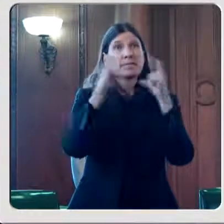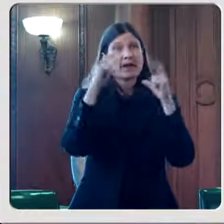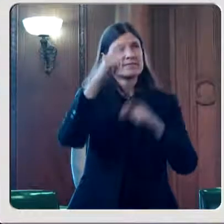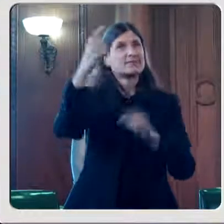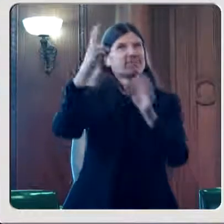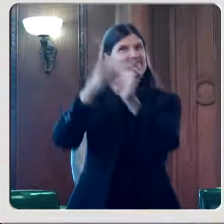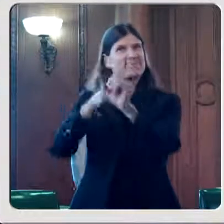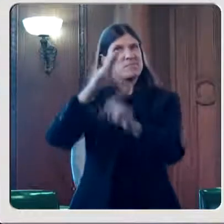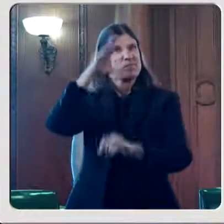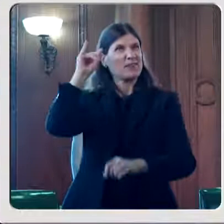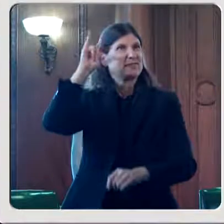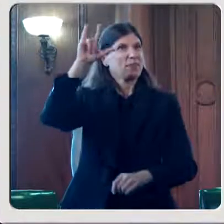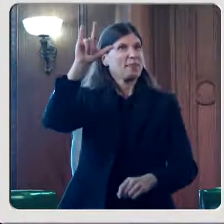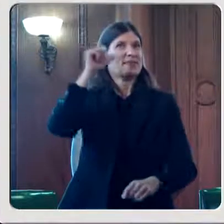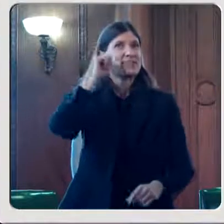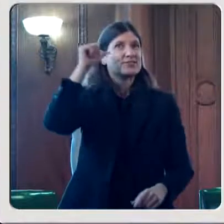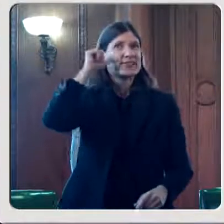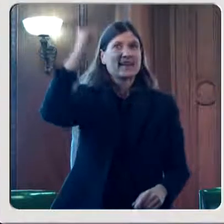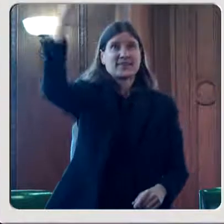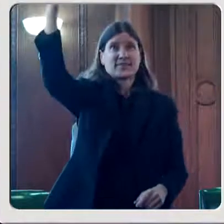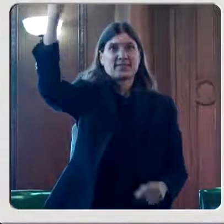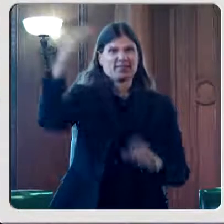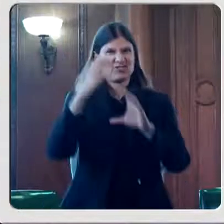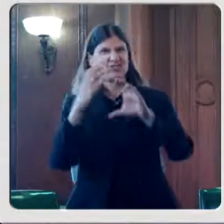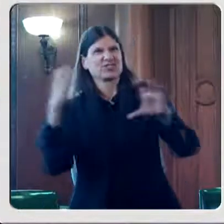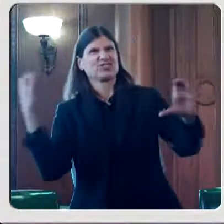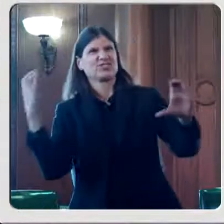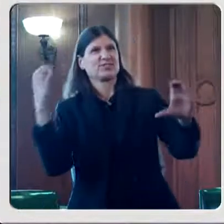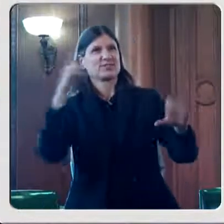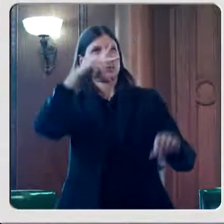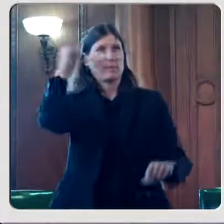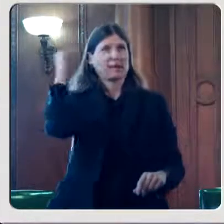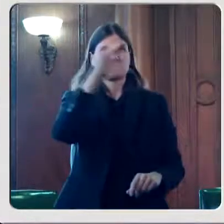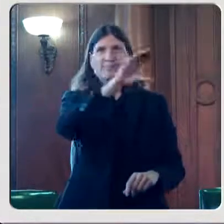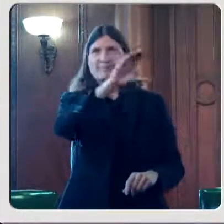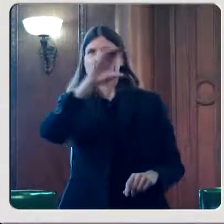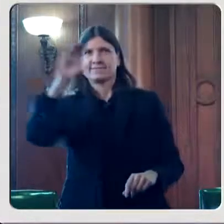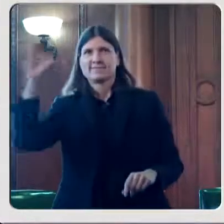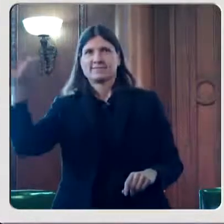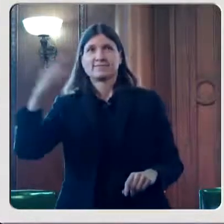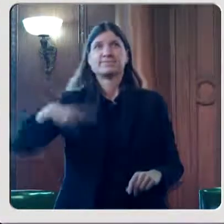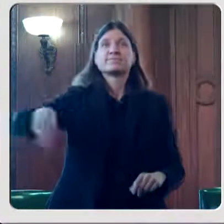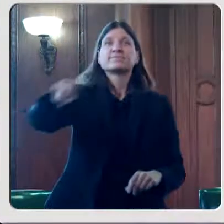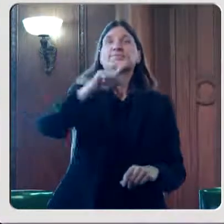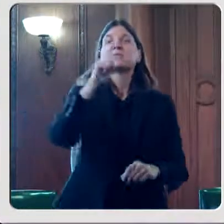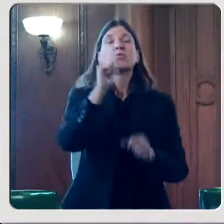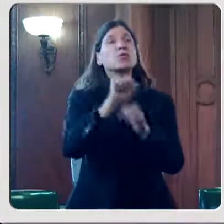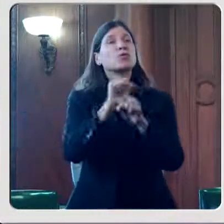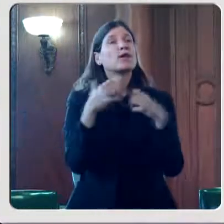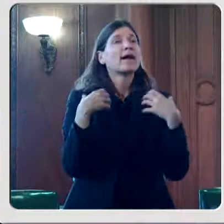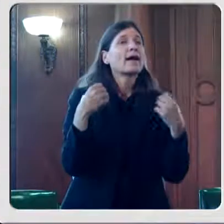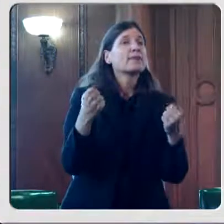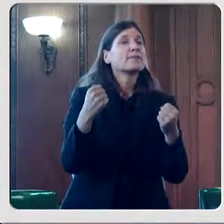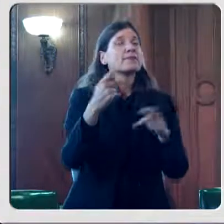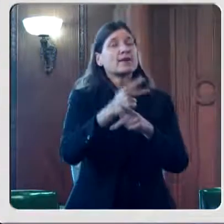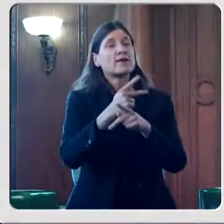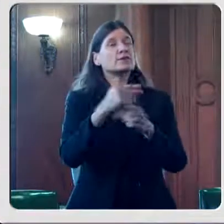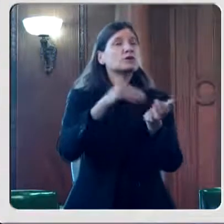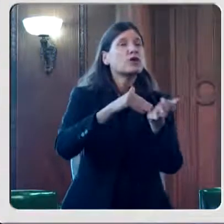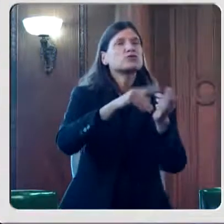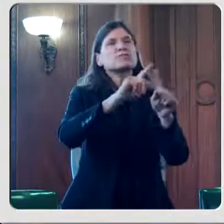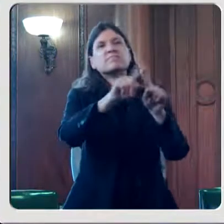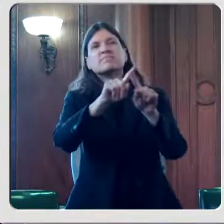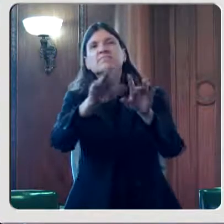the Patriots plane as one of the healthcare heroes here in New England. So thank you to the